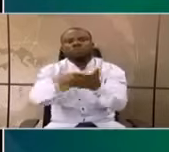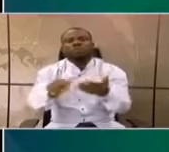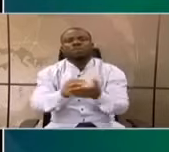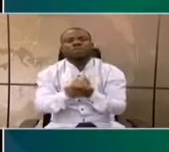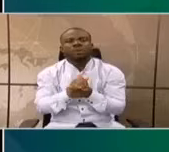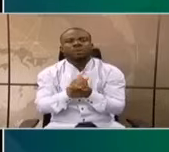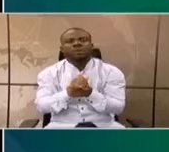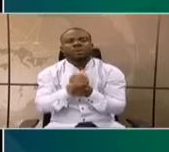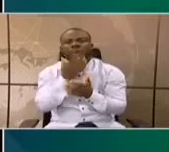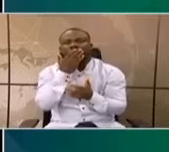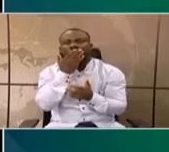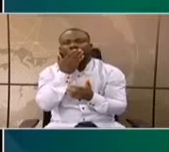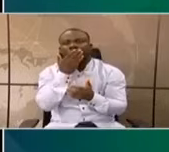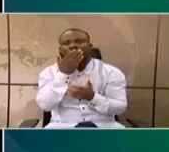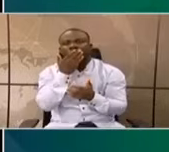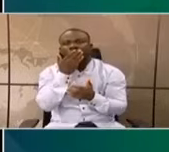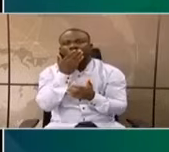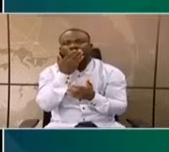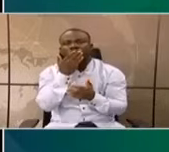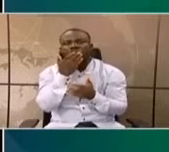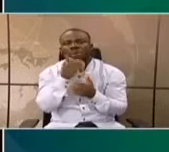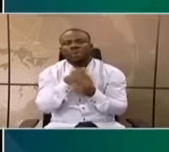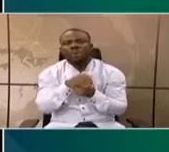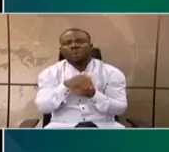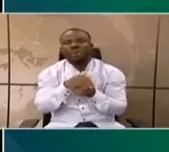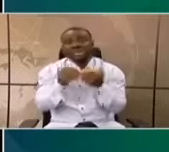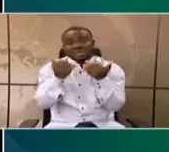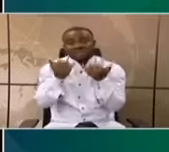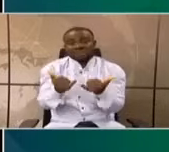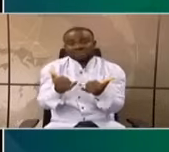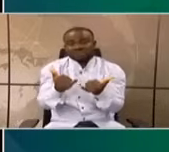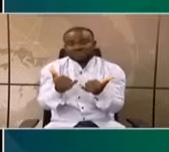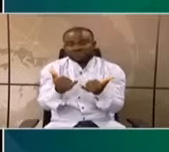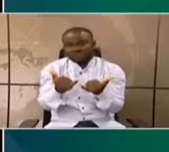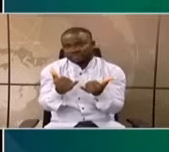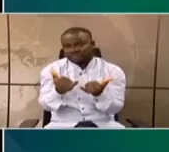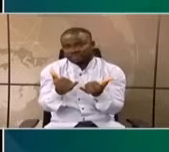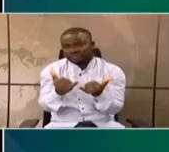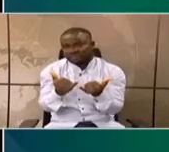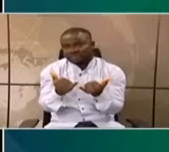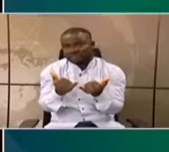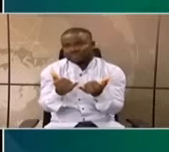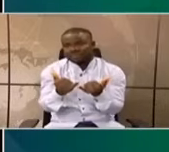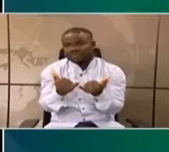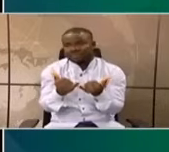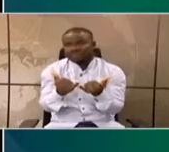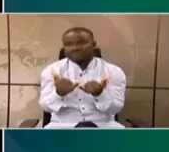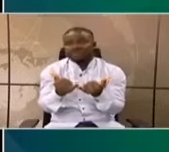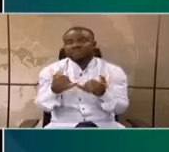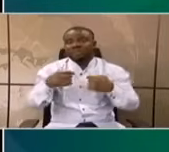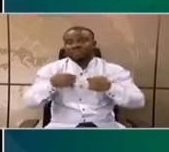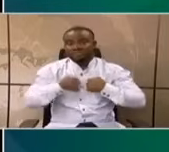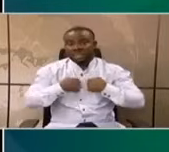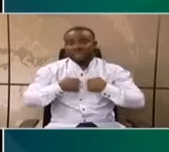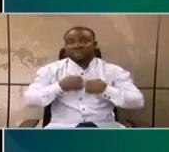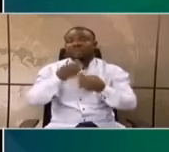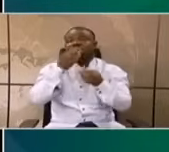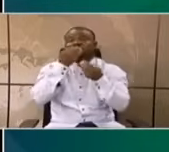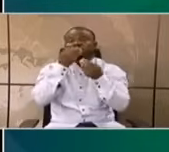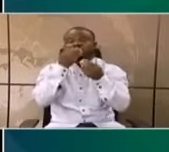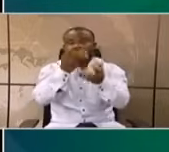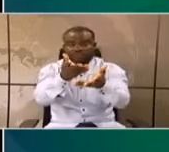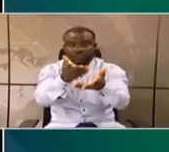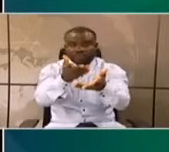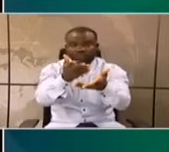Sensuo Sensase. Se say I mean okay. Metra catch now. The